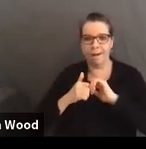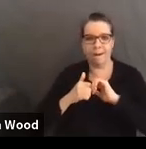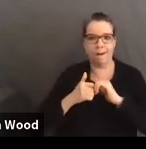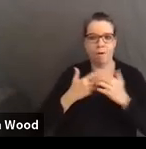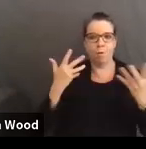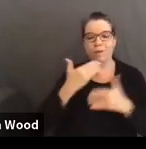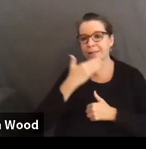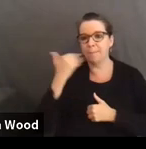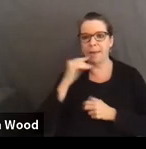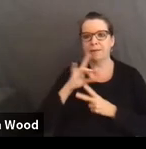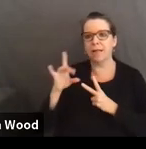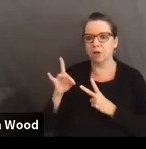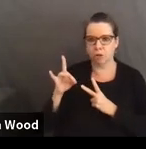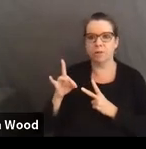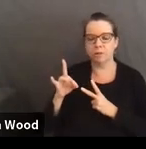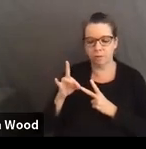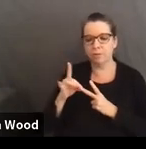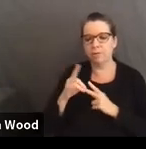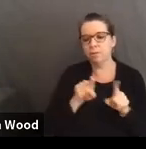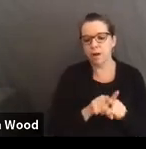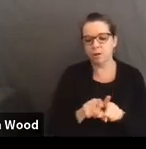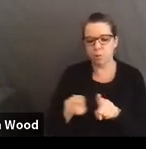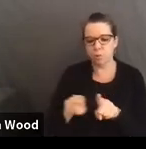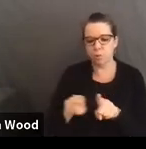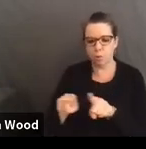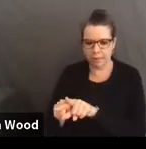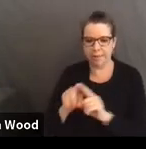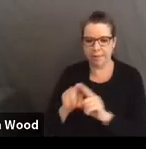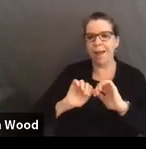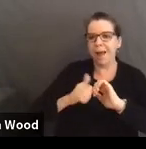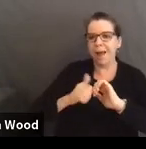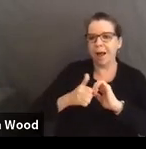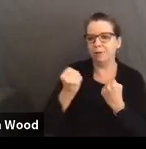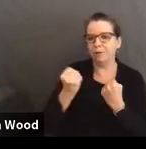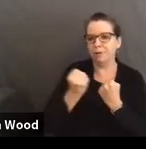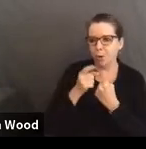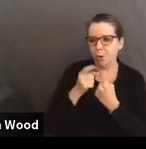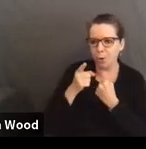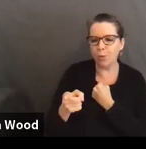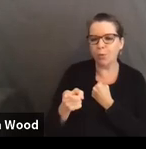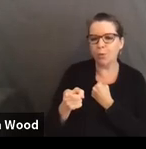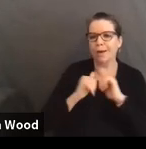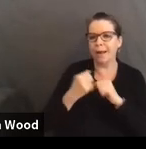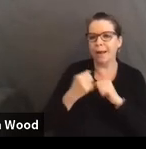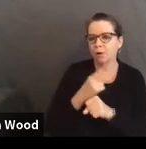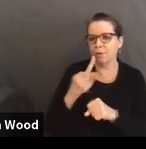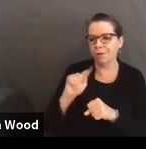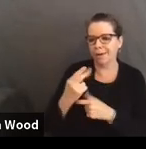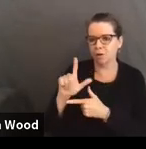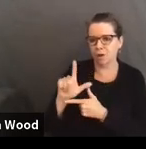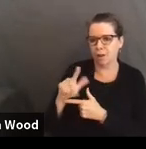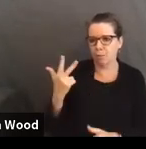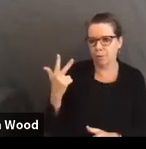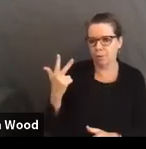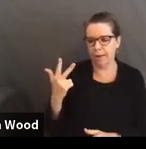best selection options, as well as how to support you in the use of THL3 once you've made